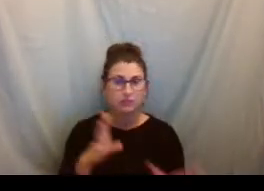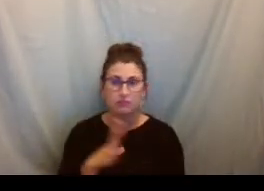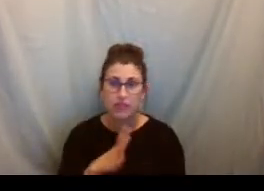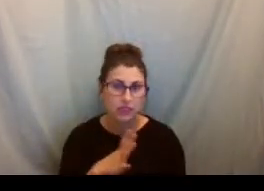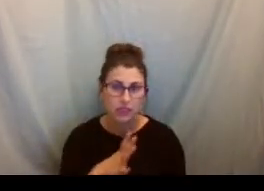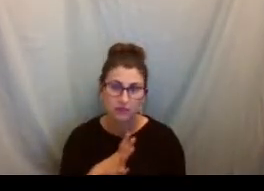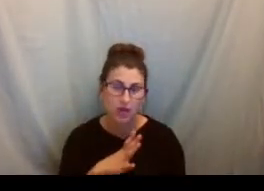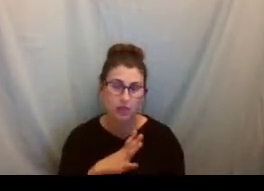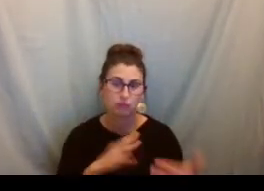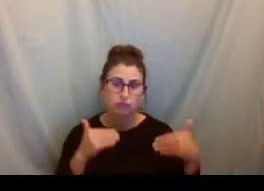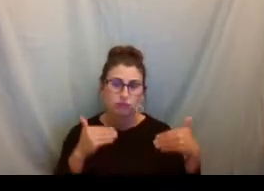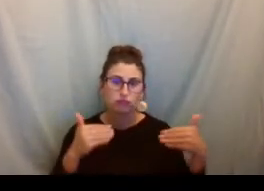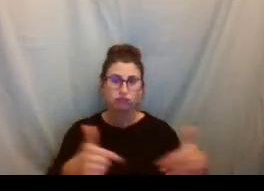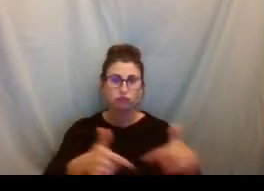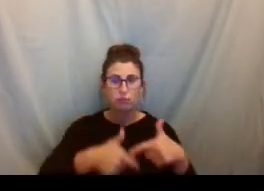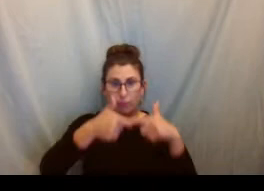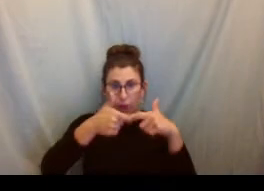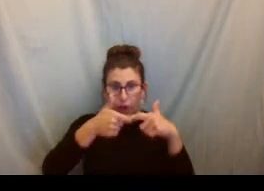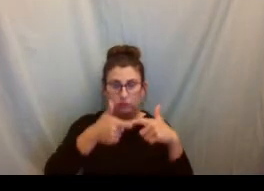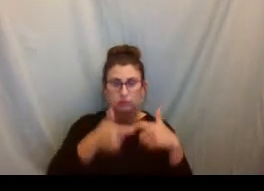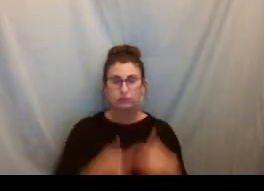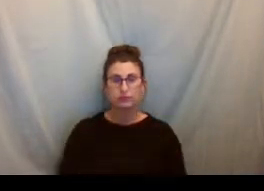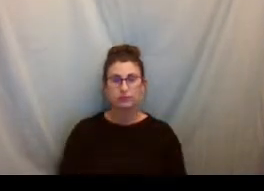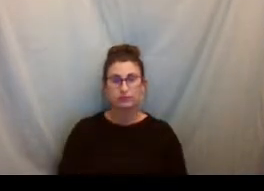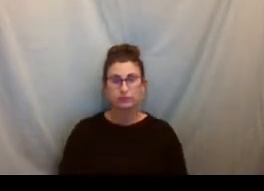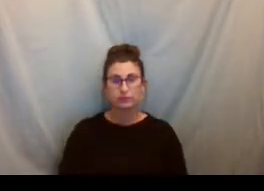That's okay. Go ahead and pause it and go ahead and do that.